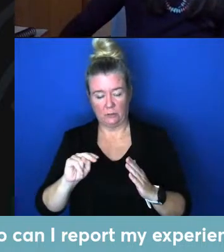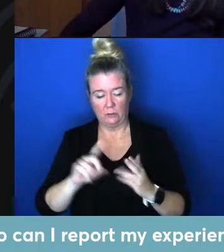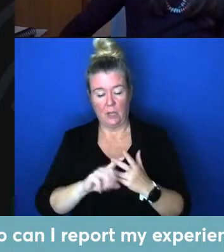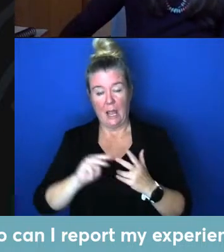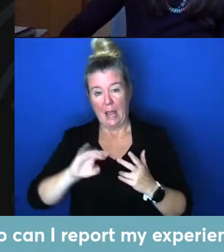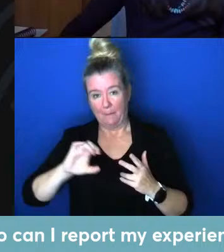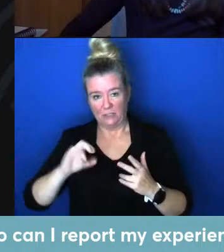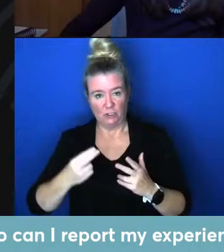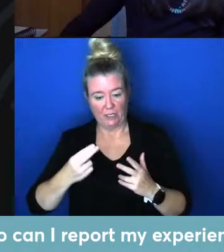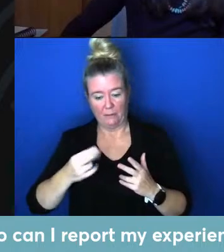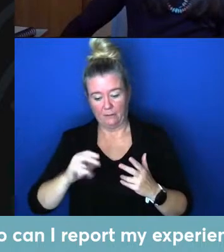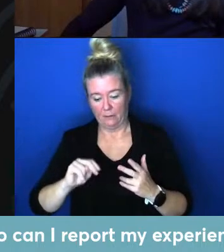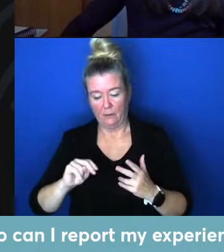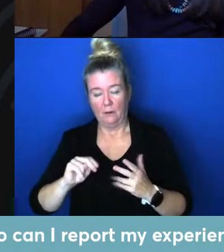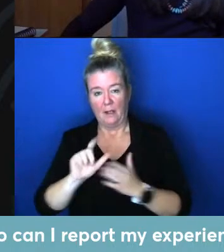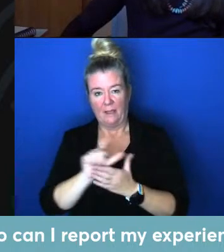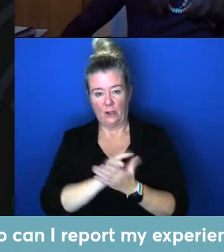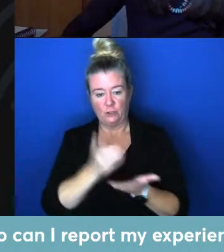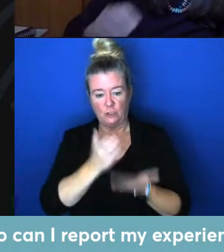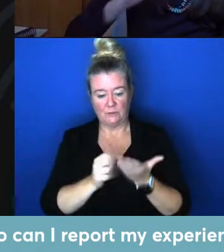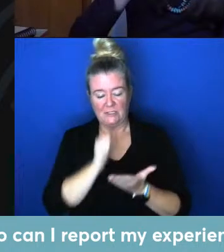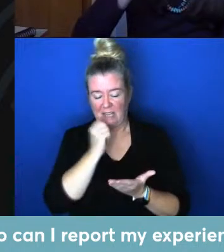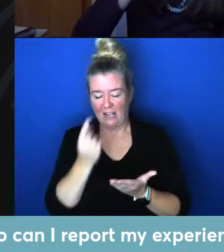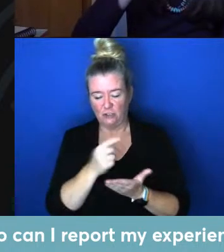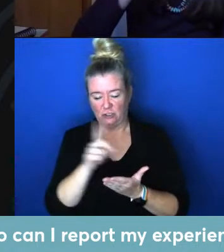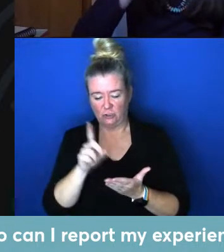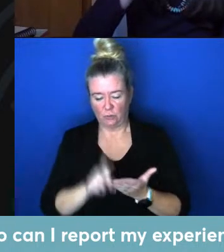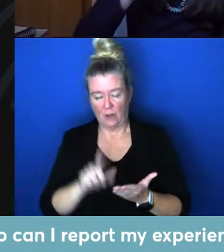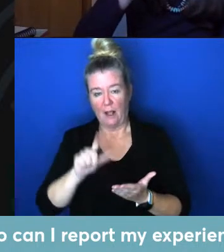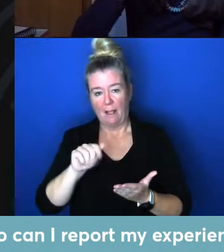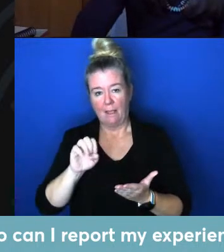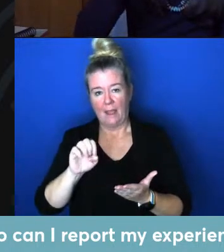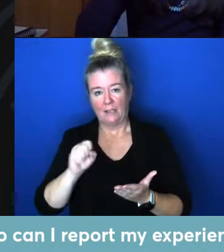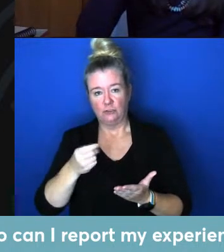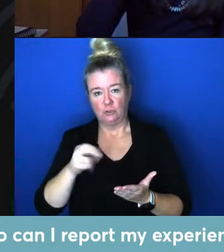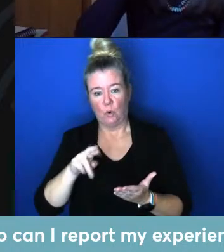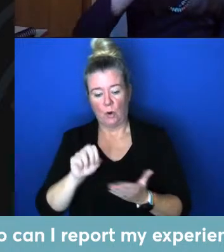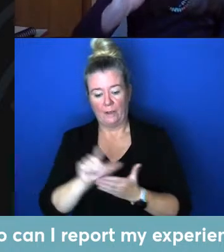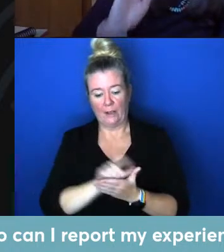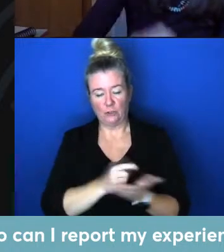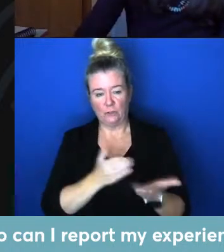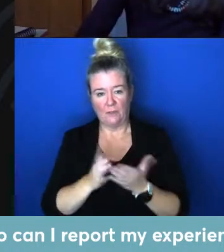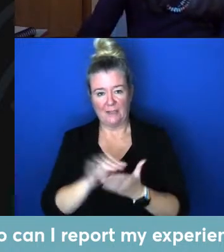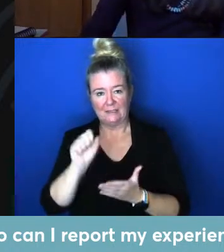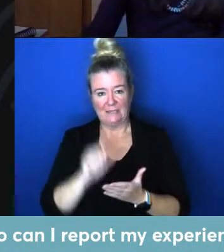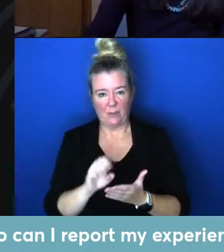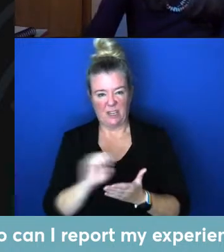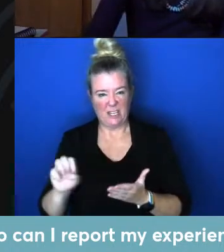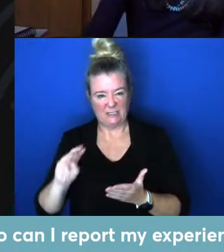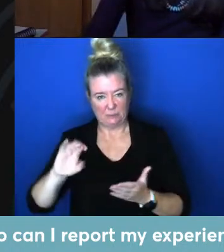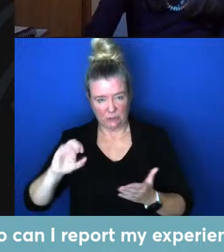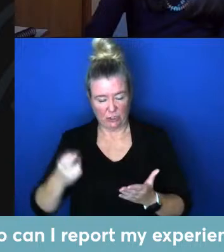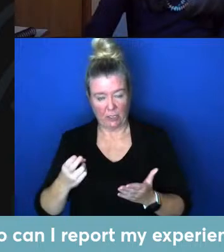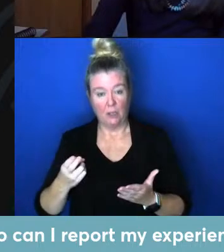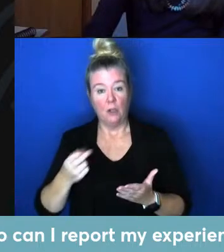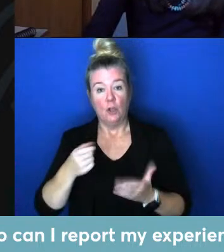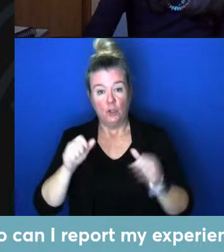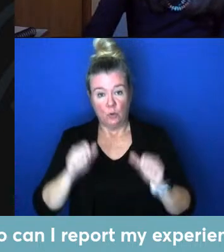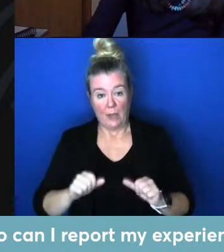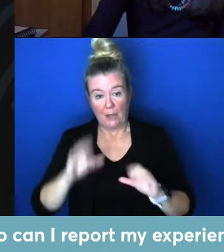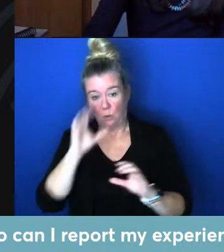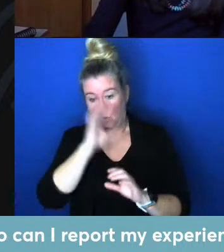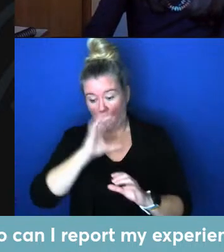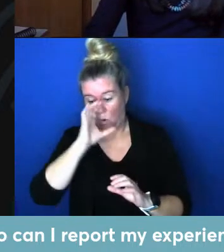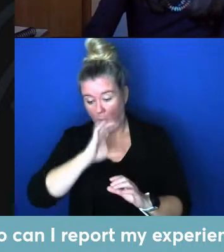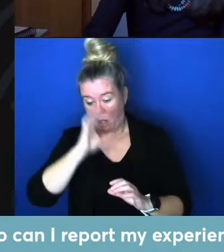Services, which of course isn't just Detroit, Lakeshore Legal Services, which is Southeast Michigan. You can Google those,